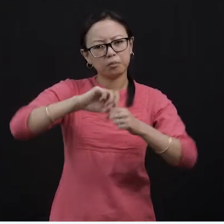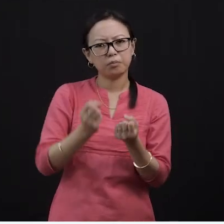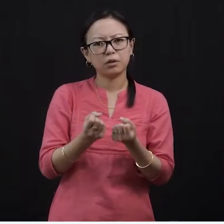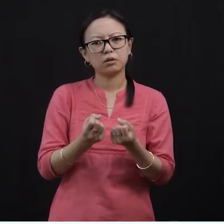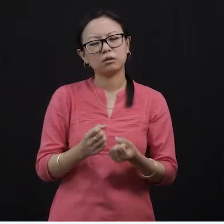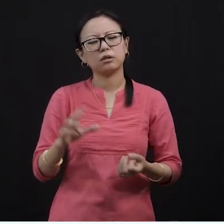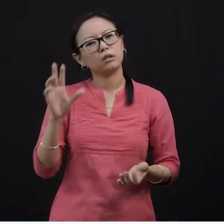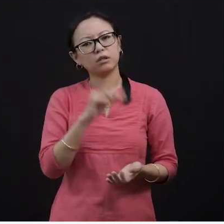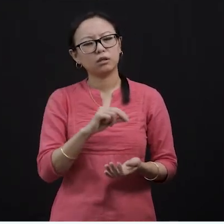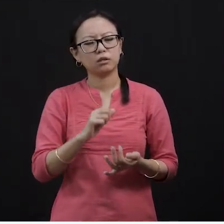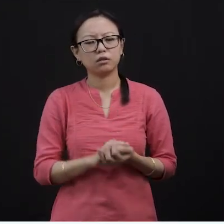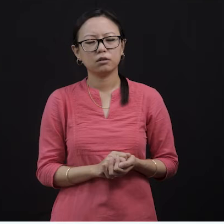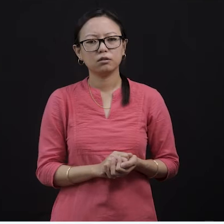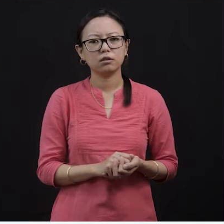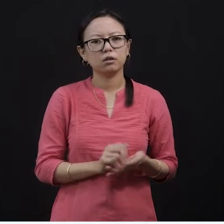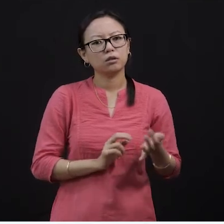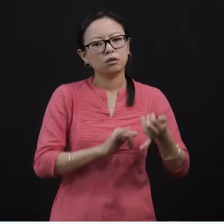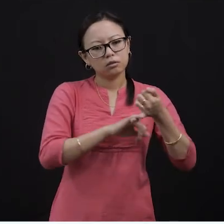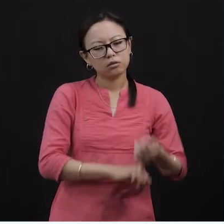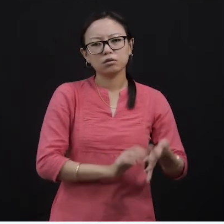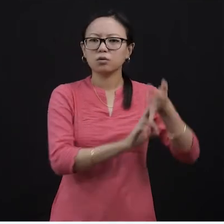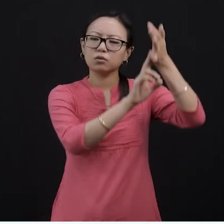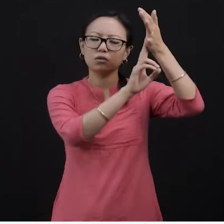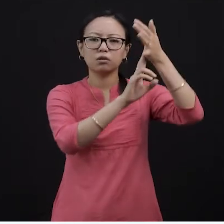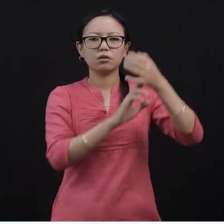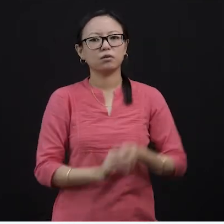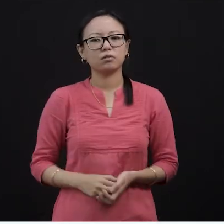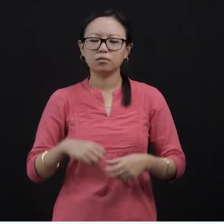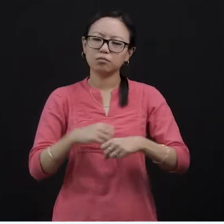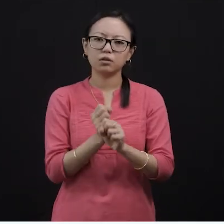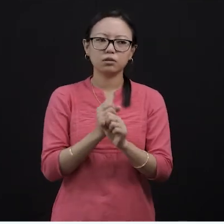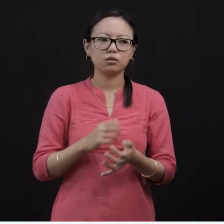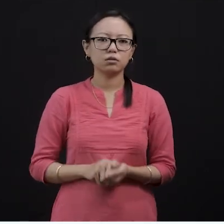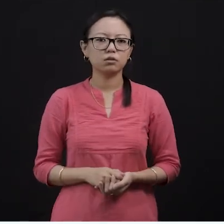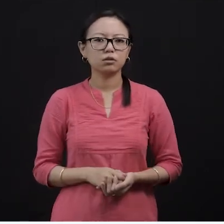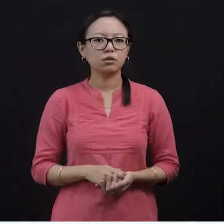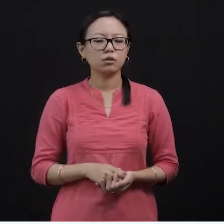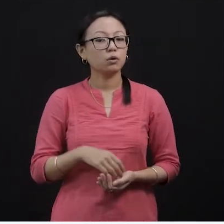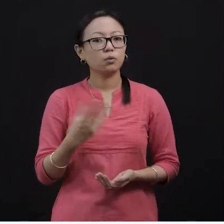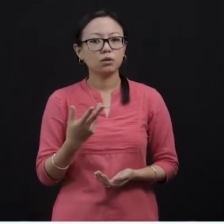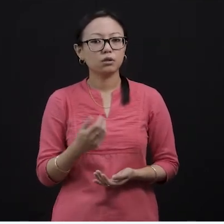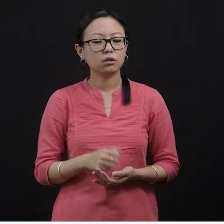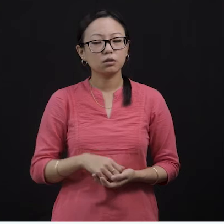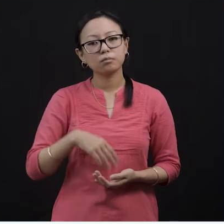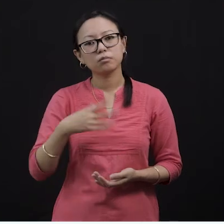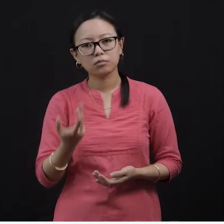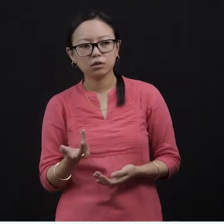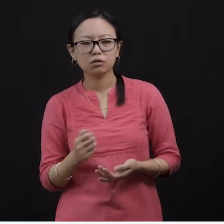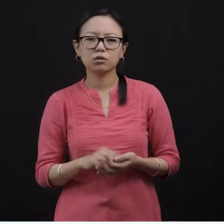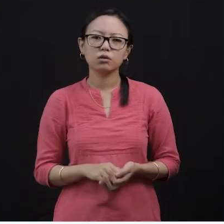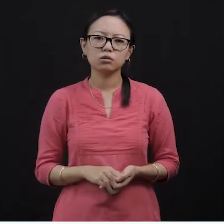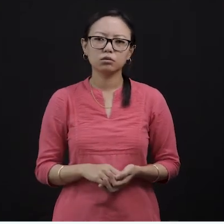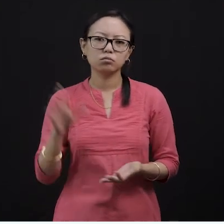magnet, again they will develop another south pole and north pole, because magnet always have